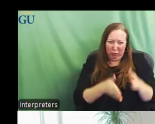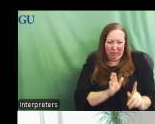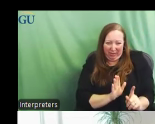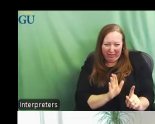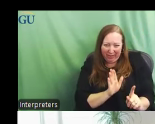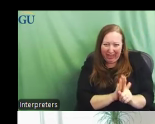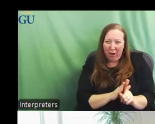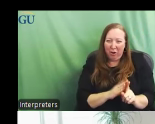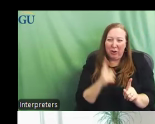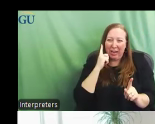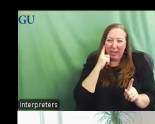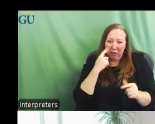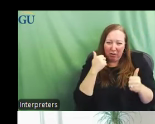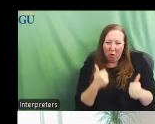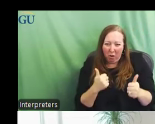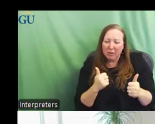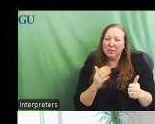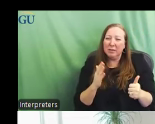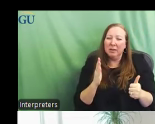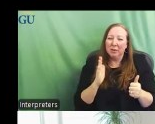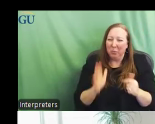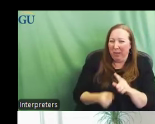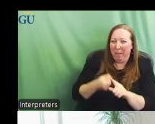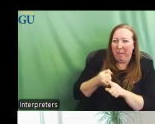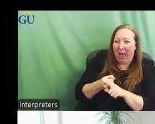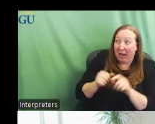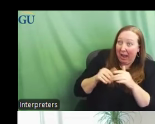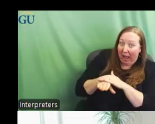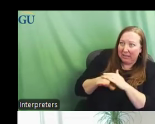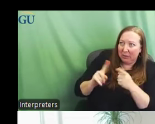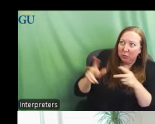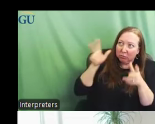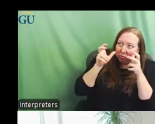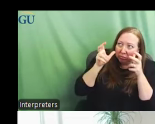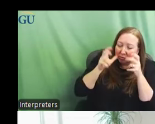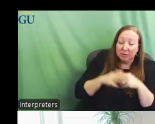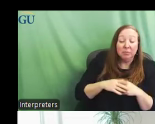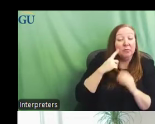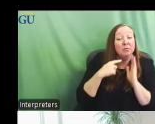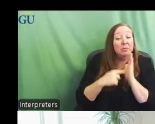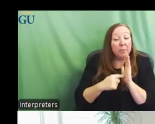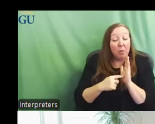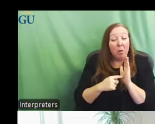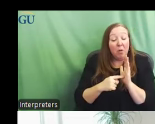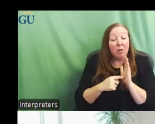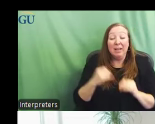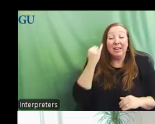access to speech sounds. So a child with a mild to moderate hearing loss may access some of